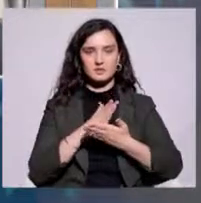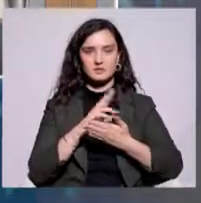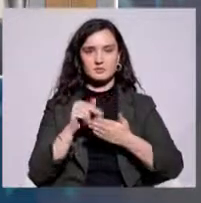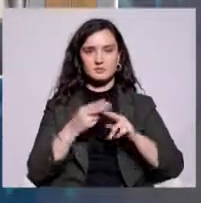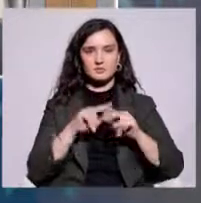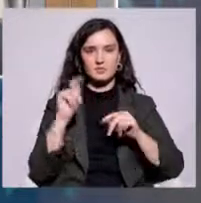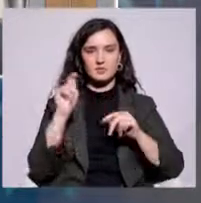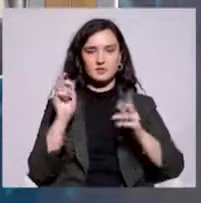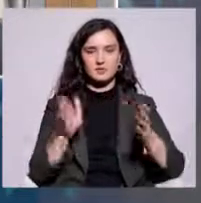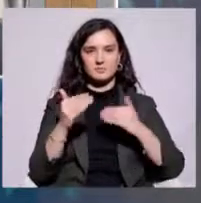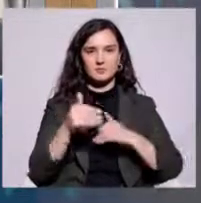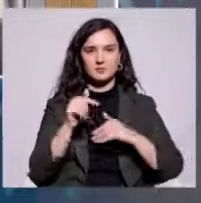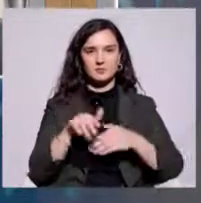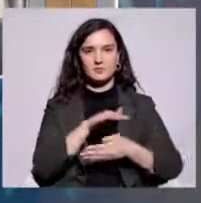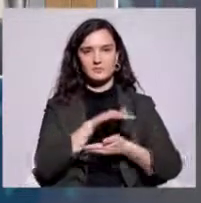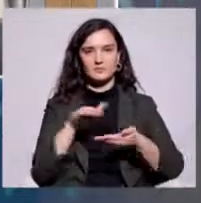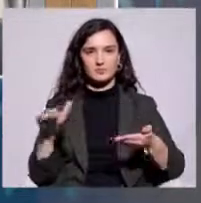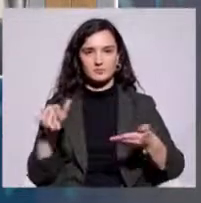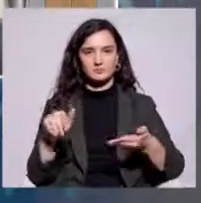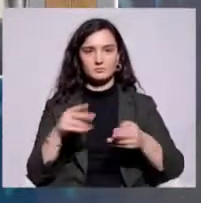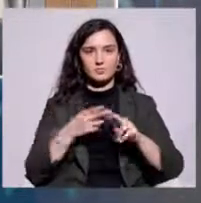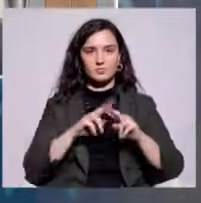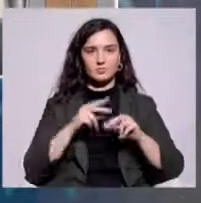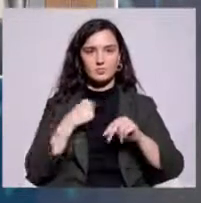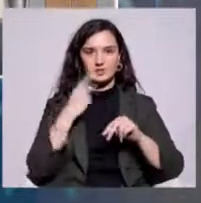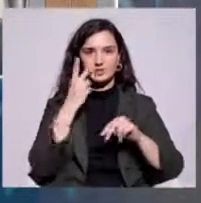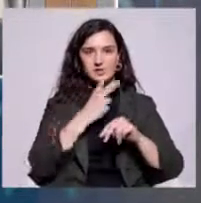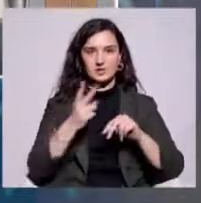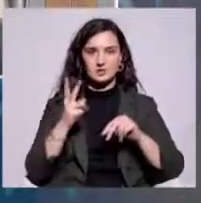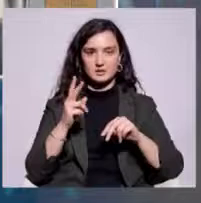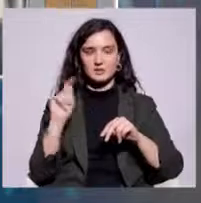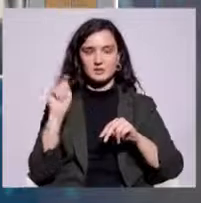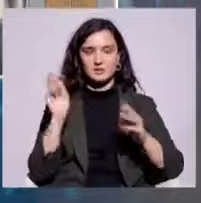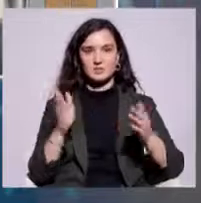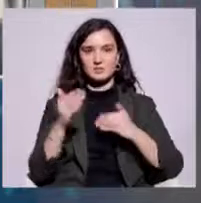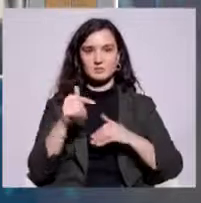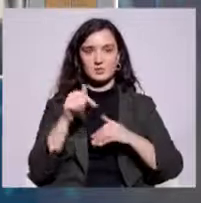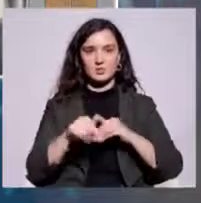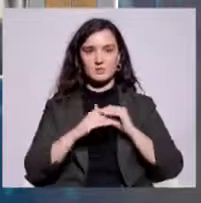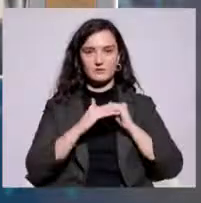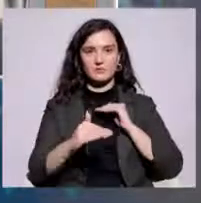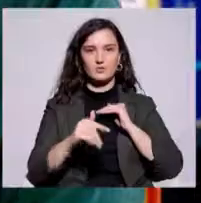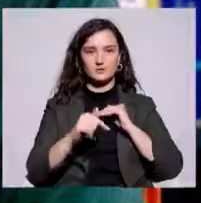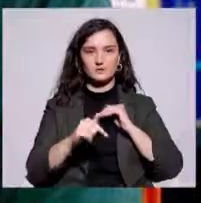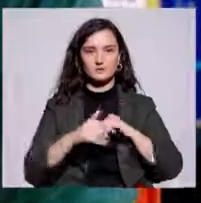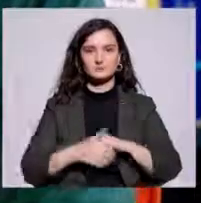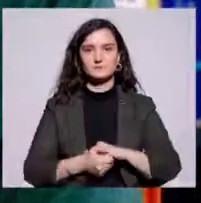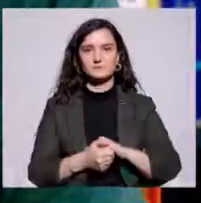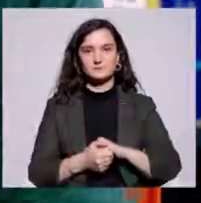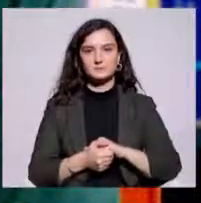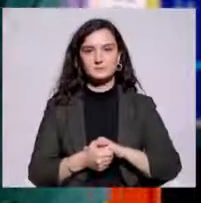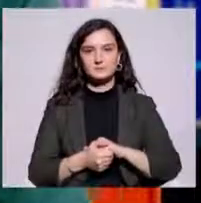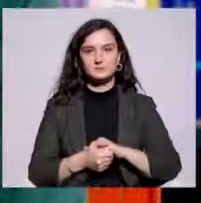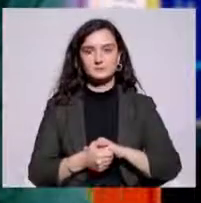a waste bin on the floor because I see a waste bin on the floor.